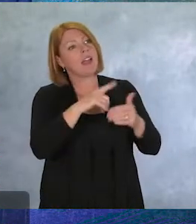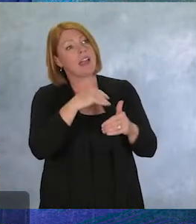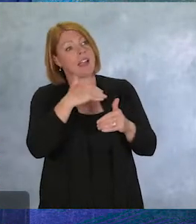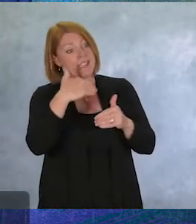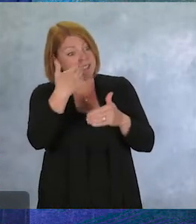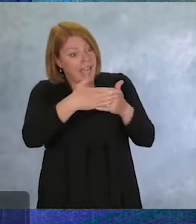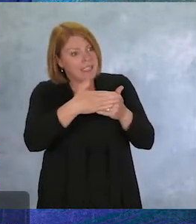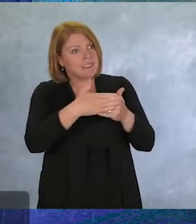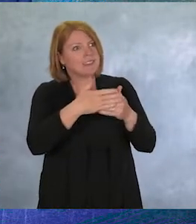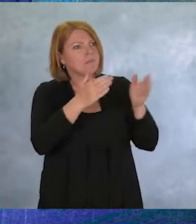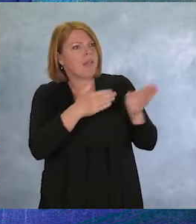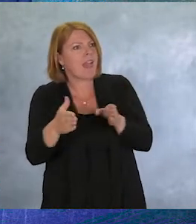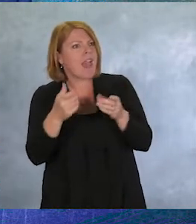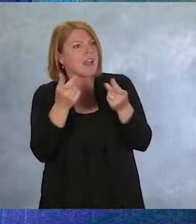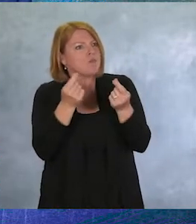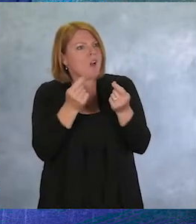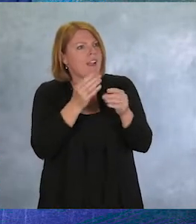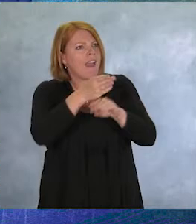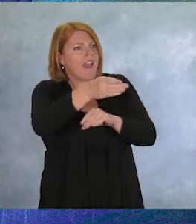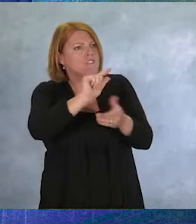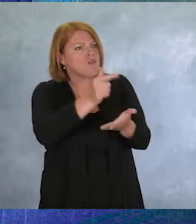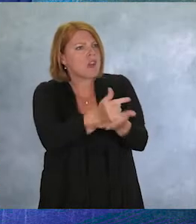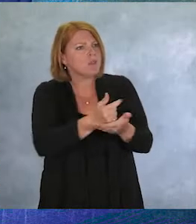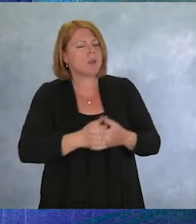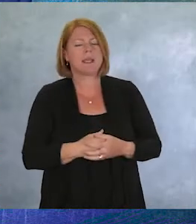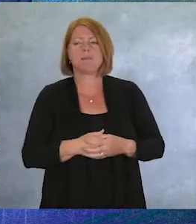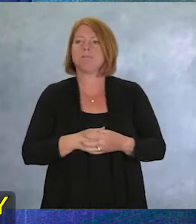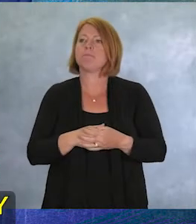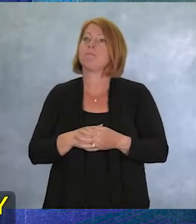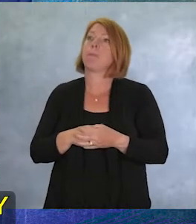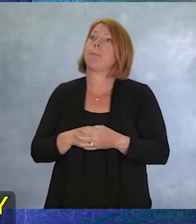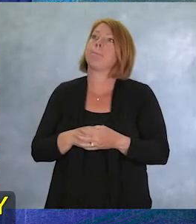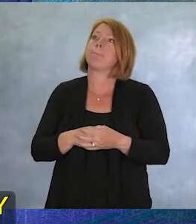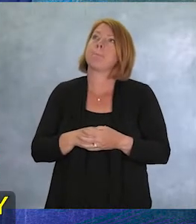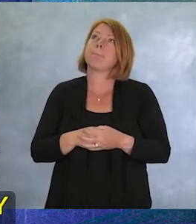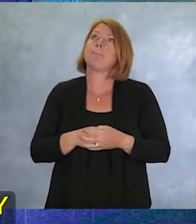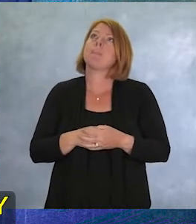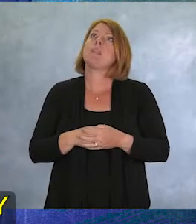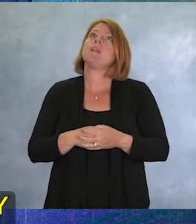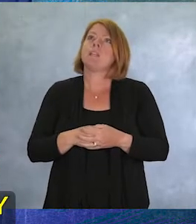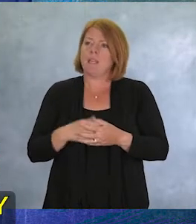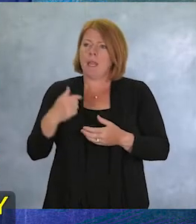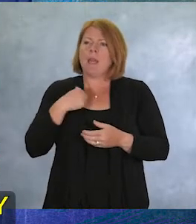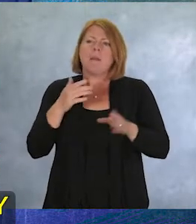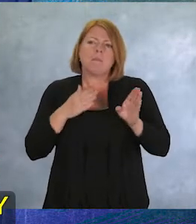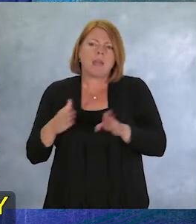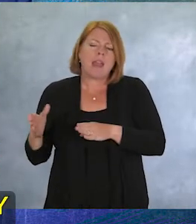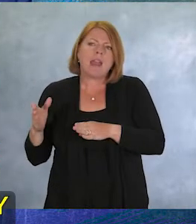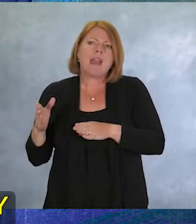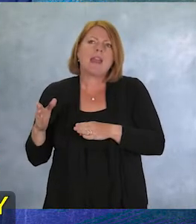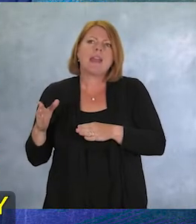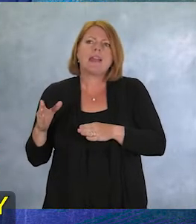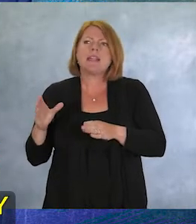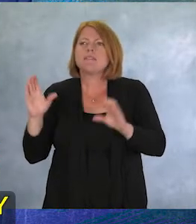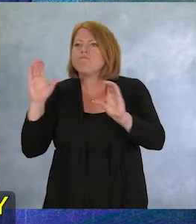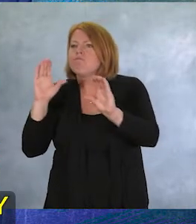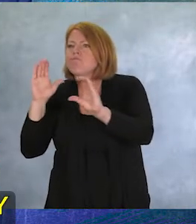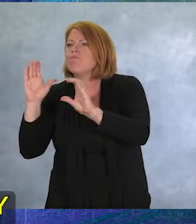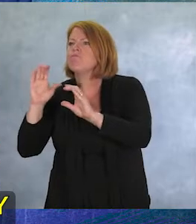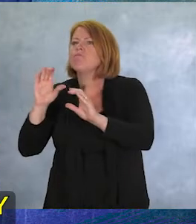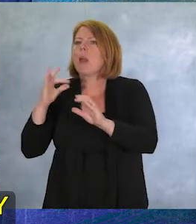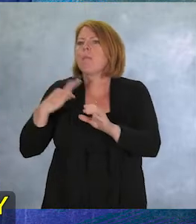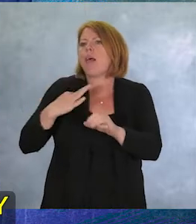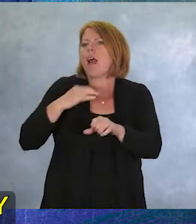What's next after graduation? Like, what are you planning on doing? For me, I'm going to apply for a